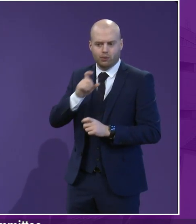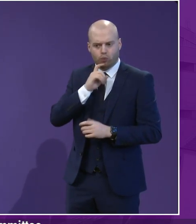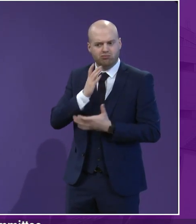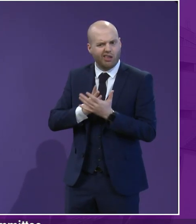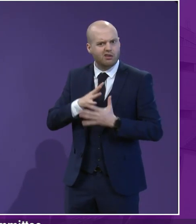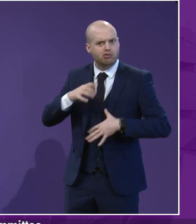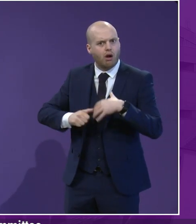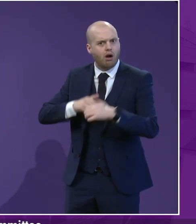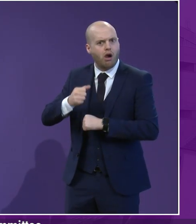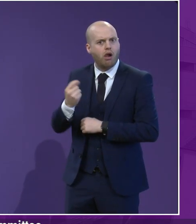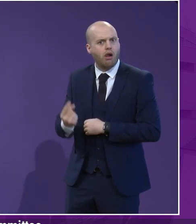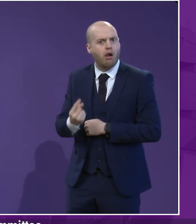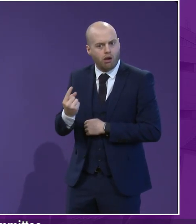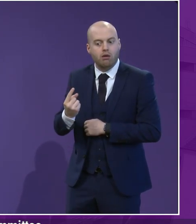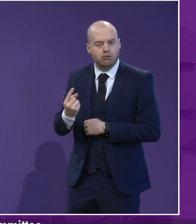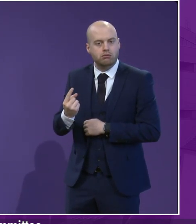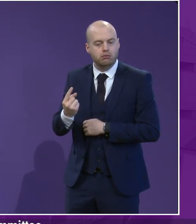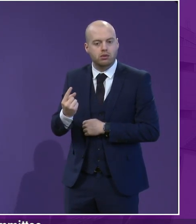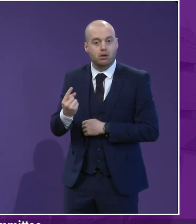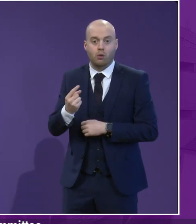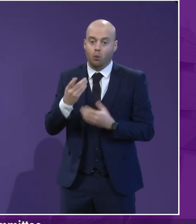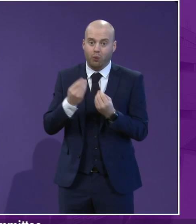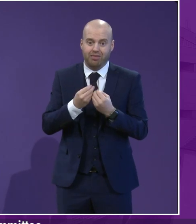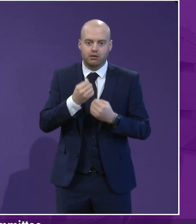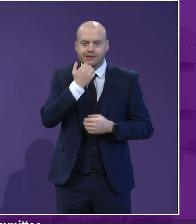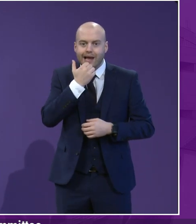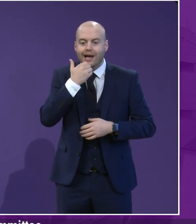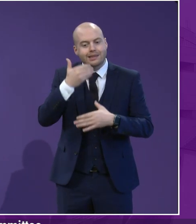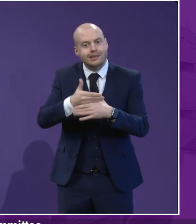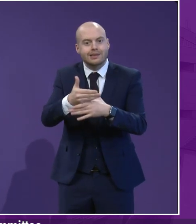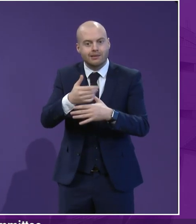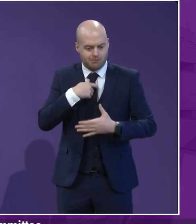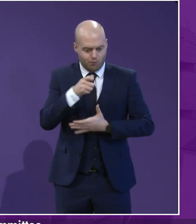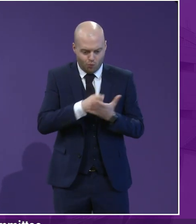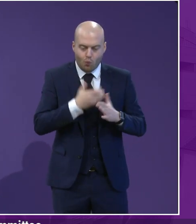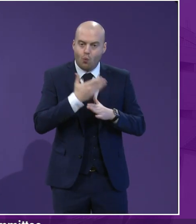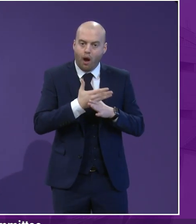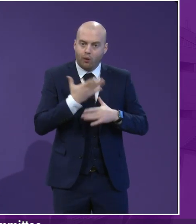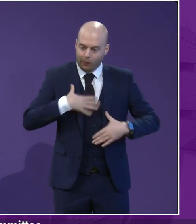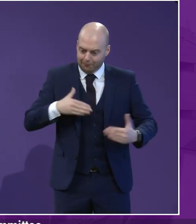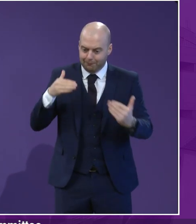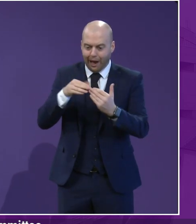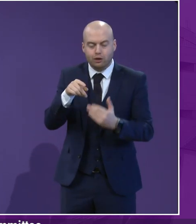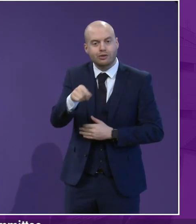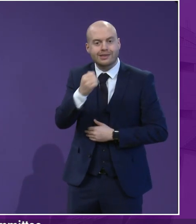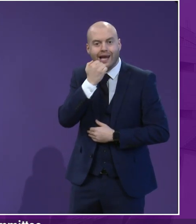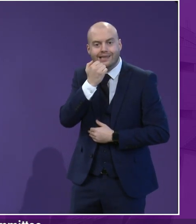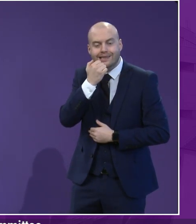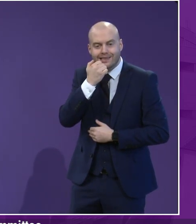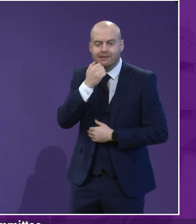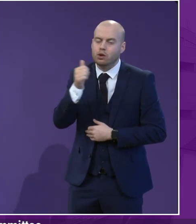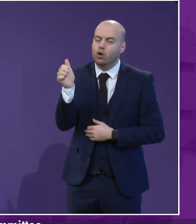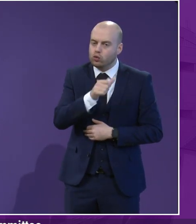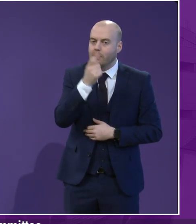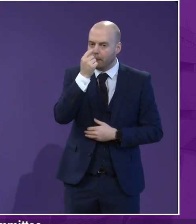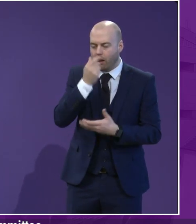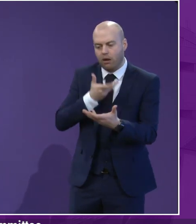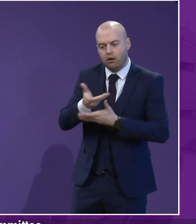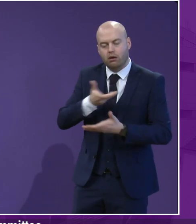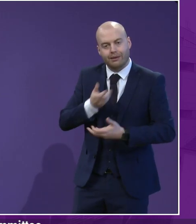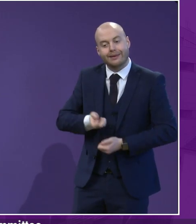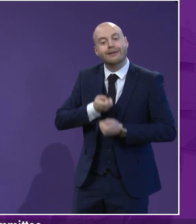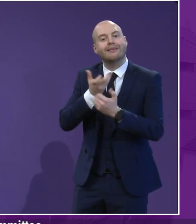between, and there maybe needs to be a bit of a kind of halfway compromise between these people who